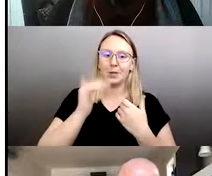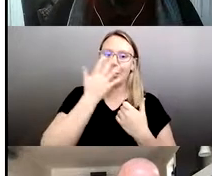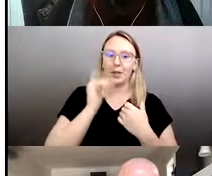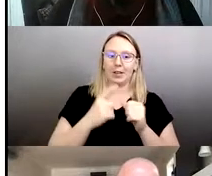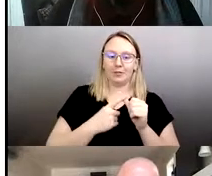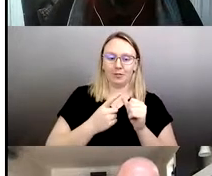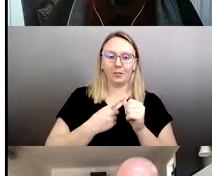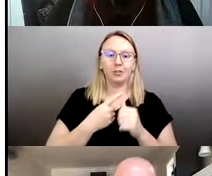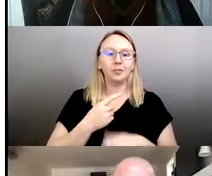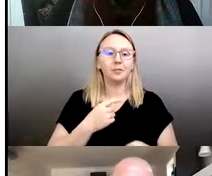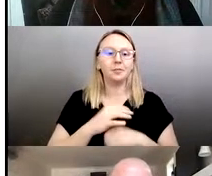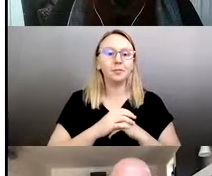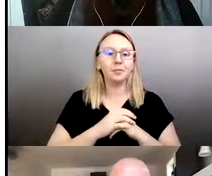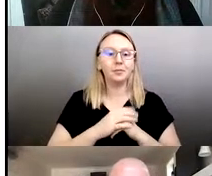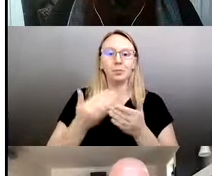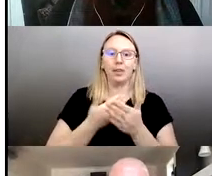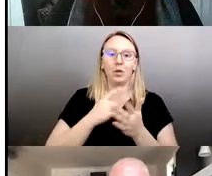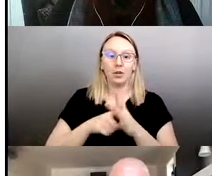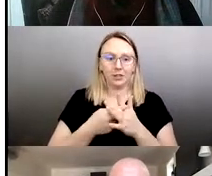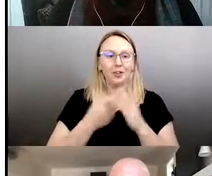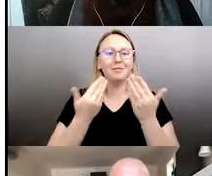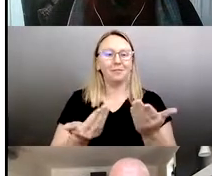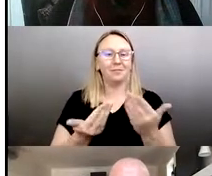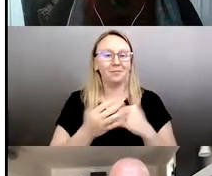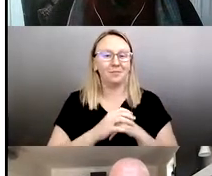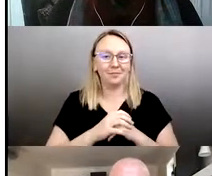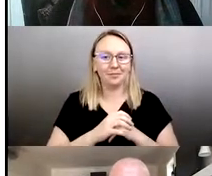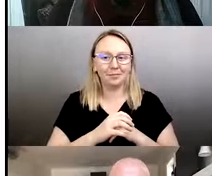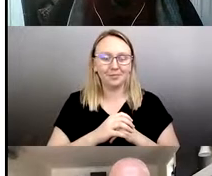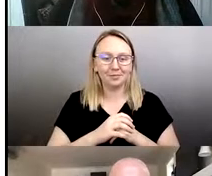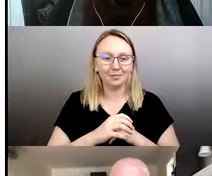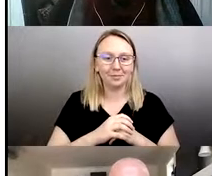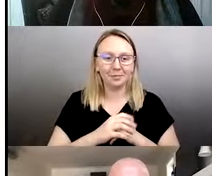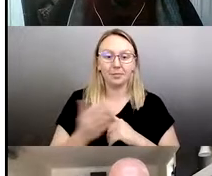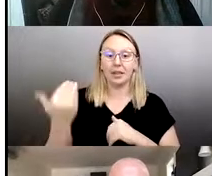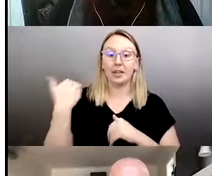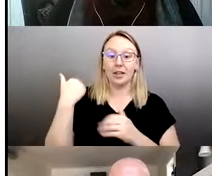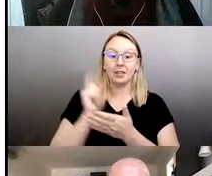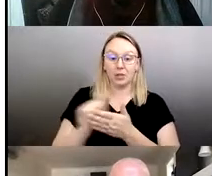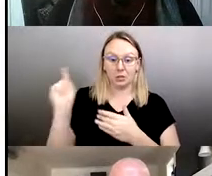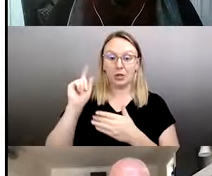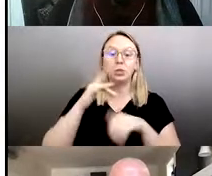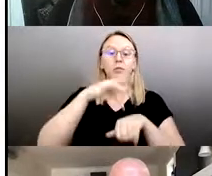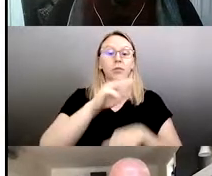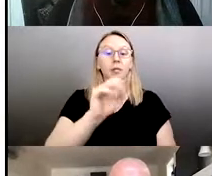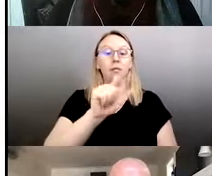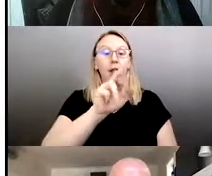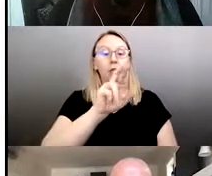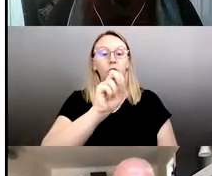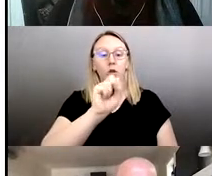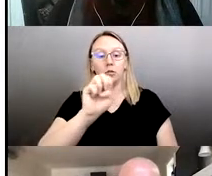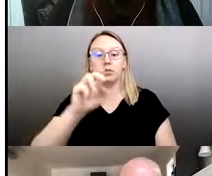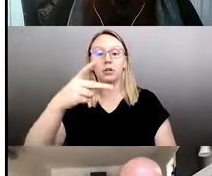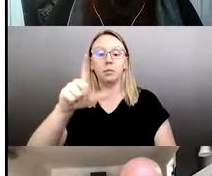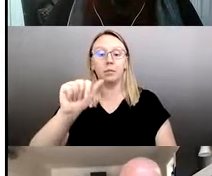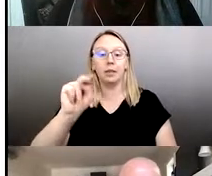started. James, you can switch the set. There you go. Last month, we visited the Melrose Plantation where artist